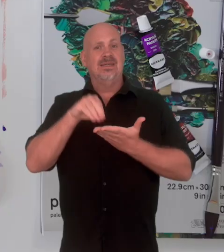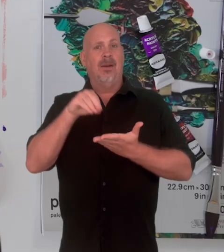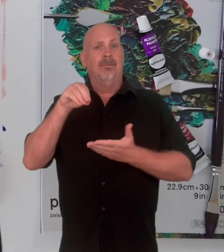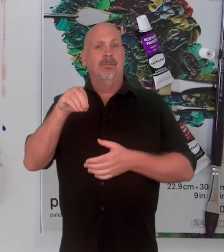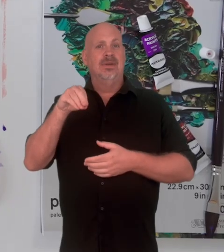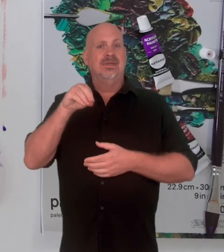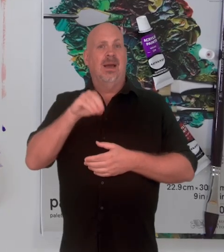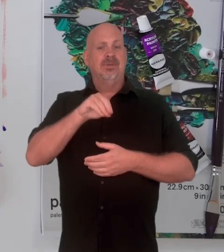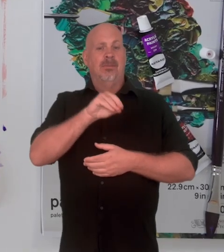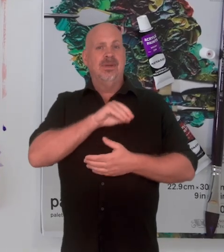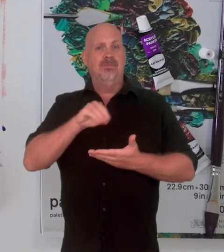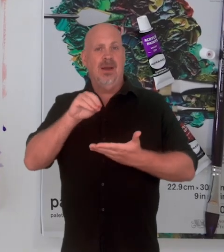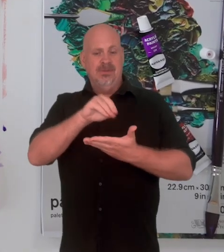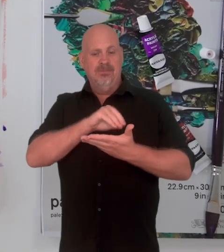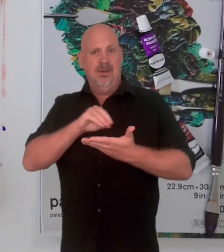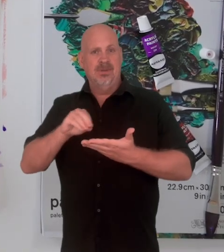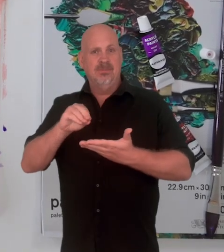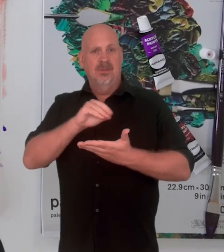more texture around the surface